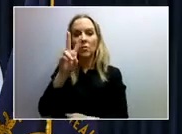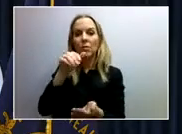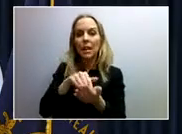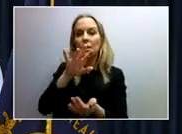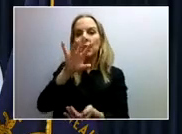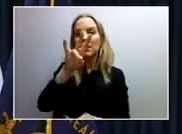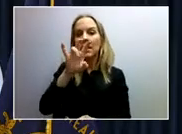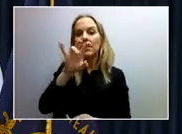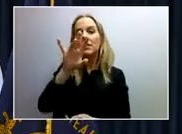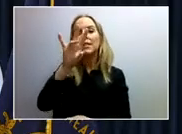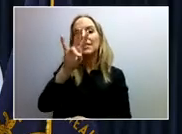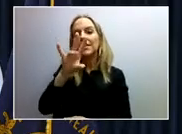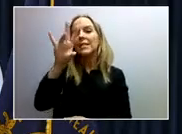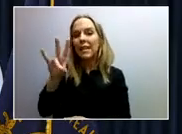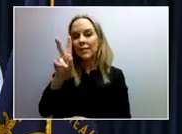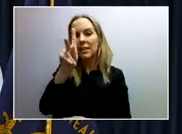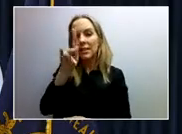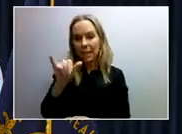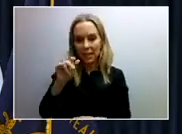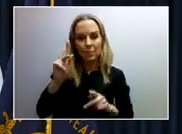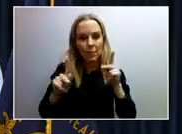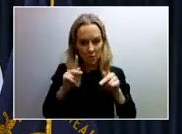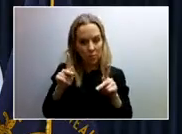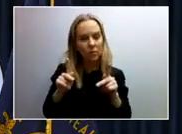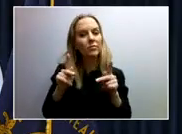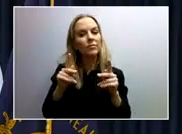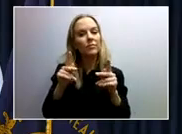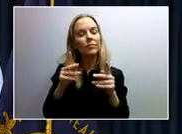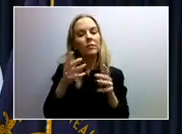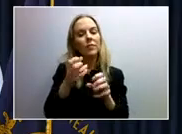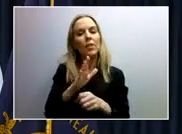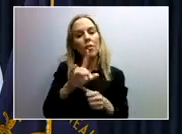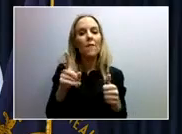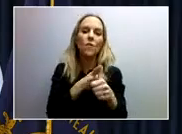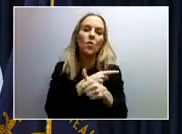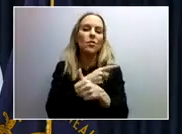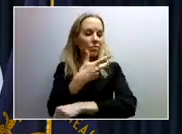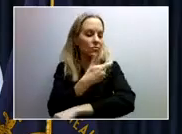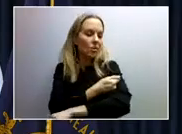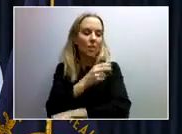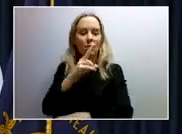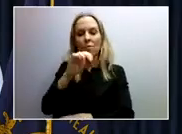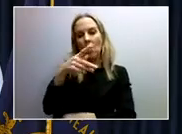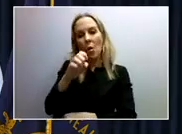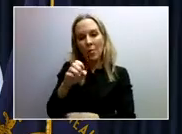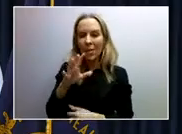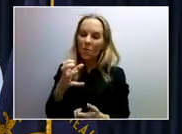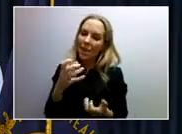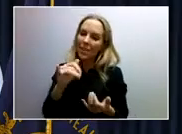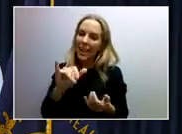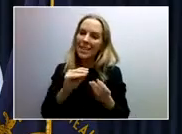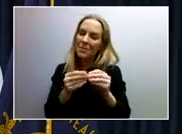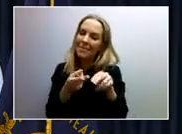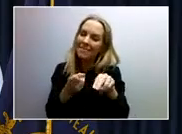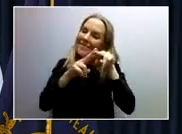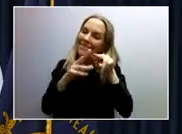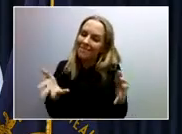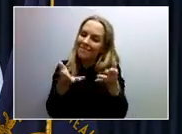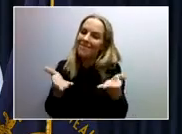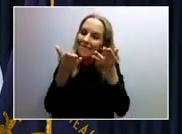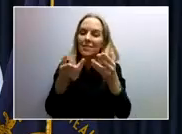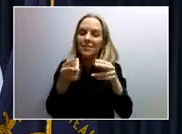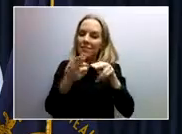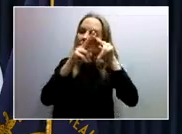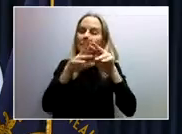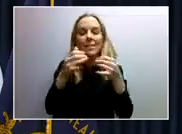2,777 Kentuckians got their first shot of hope. We like that number to be a little bit higher, but still, every day,